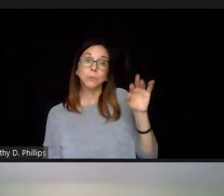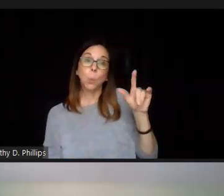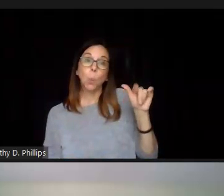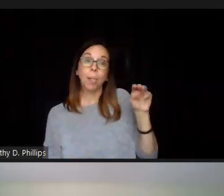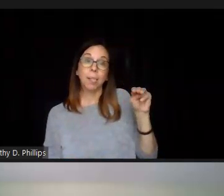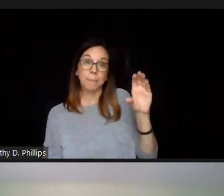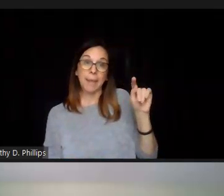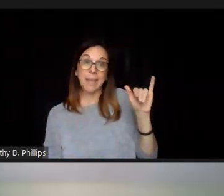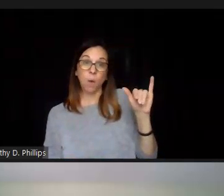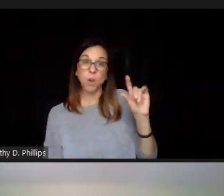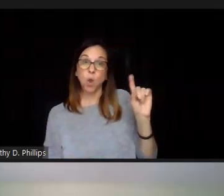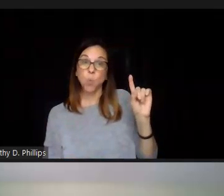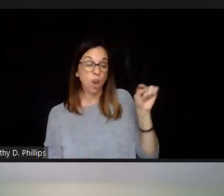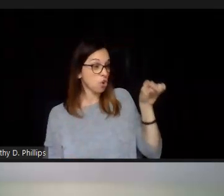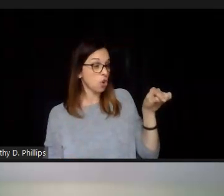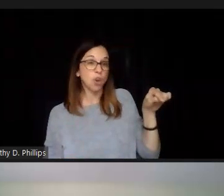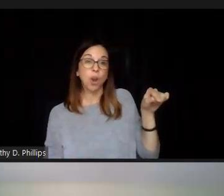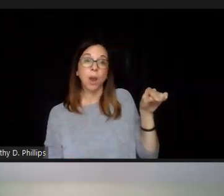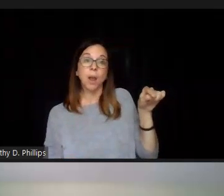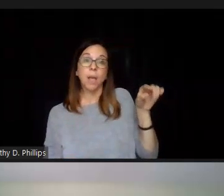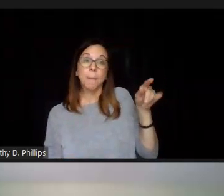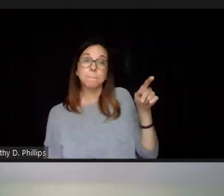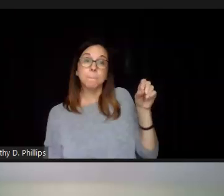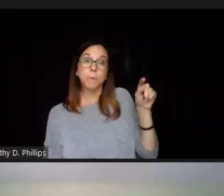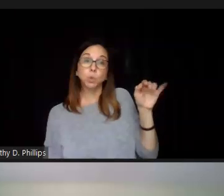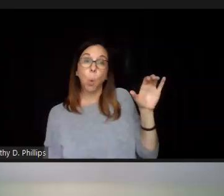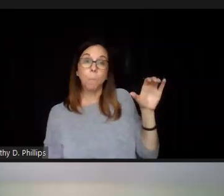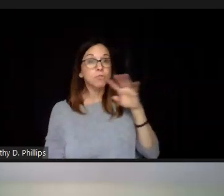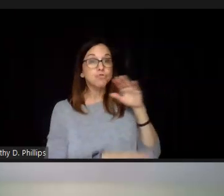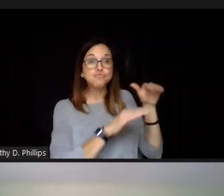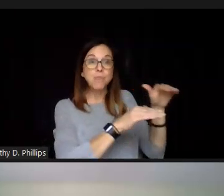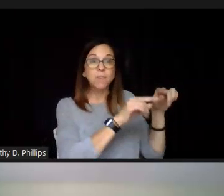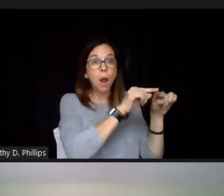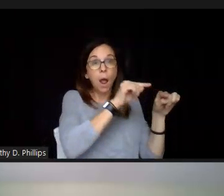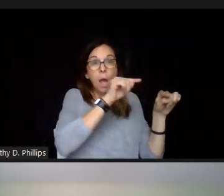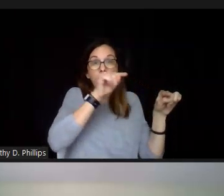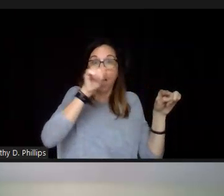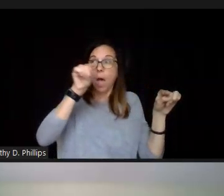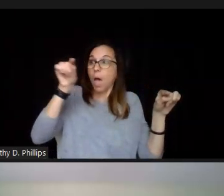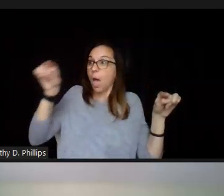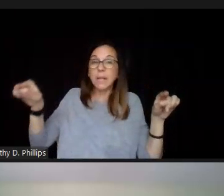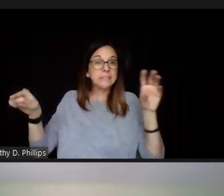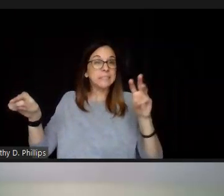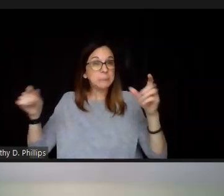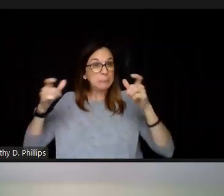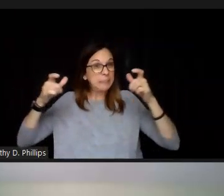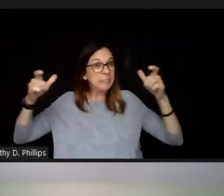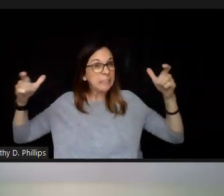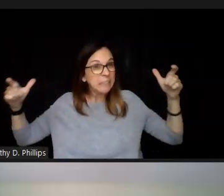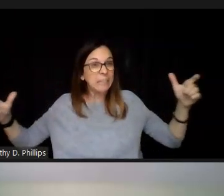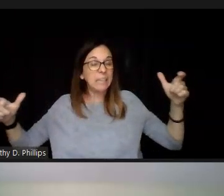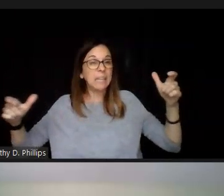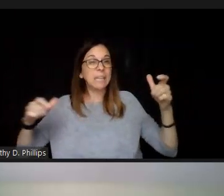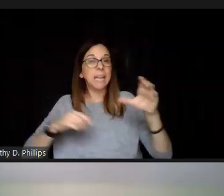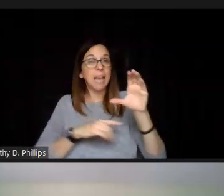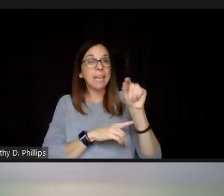River to I-66. That's a long way. That's a big county. And so the men who